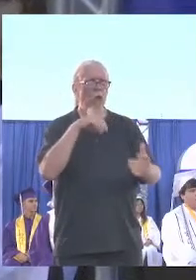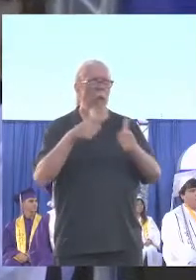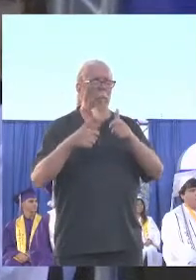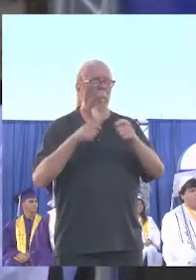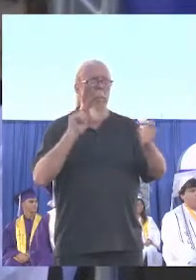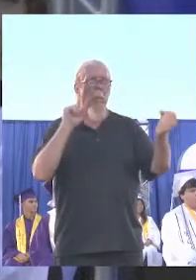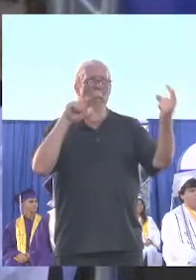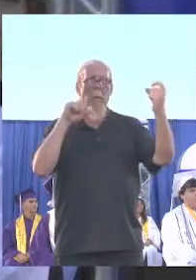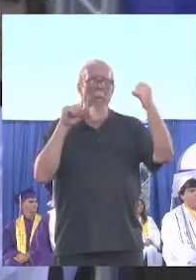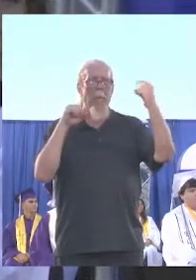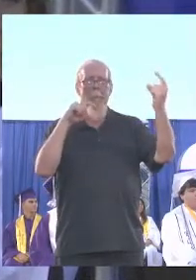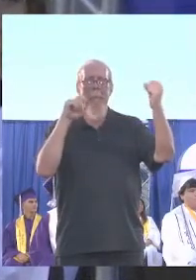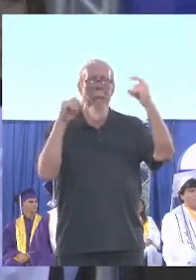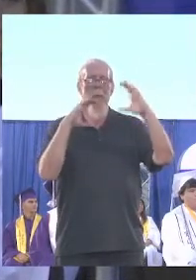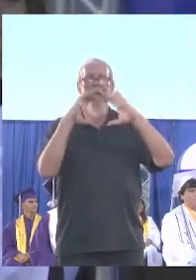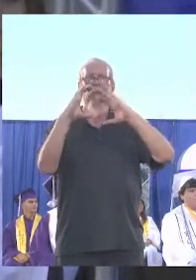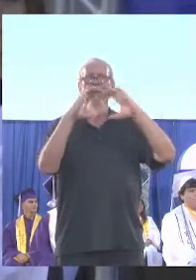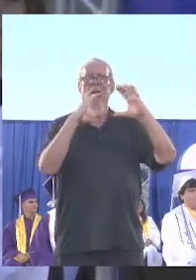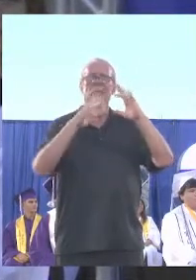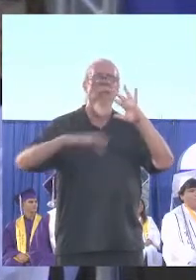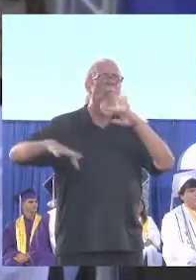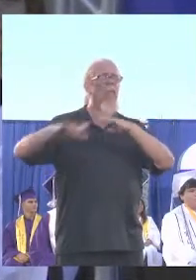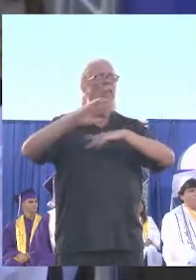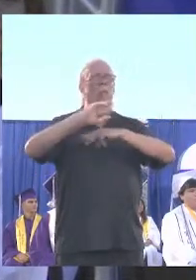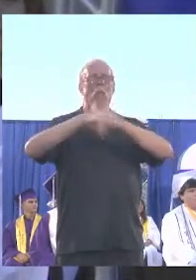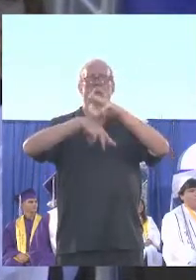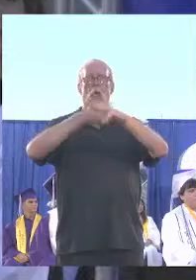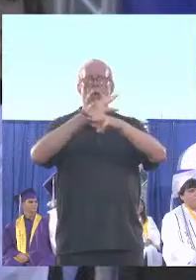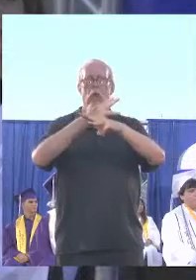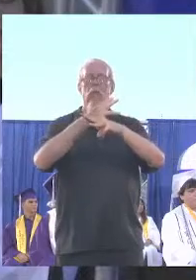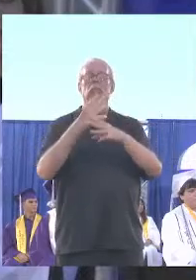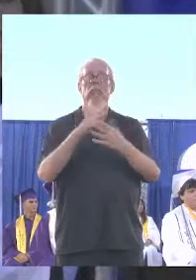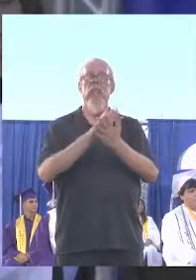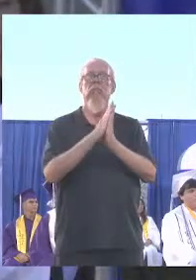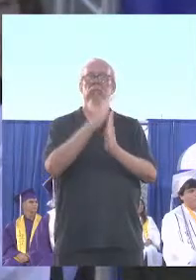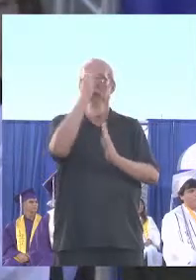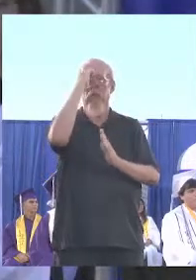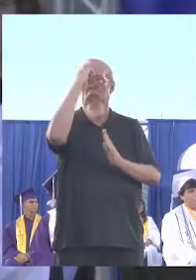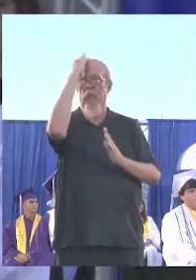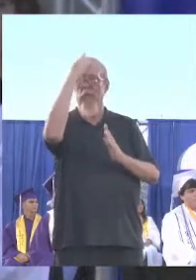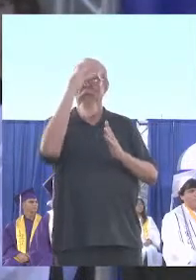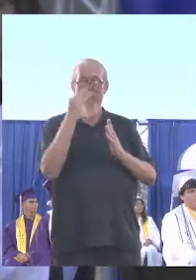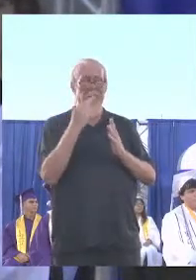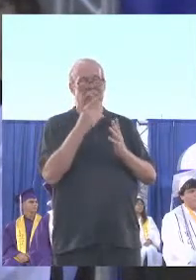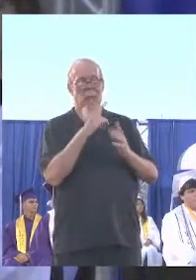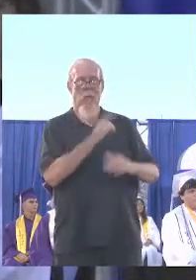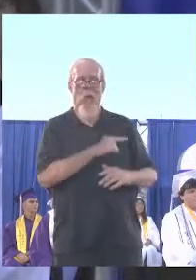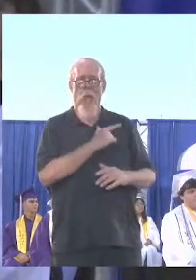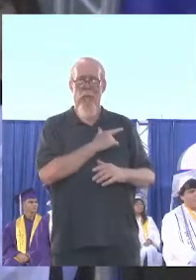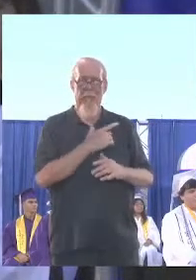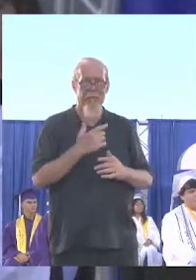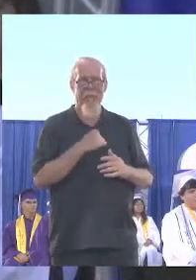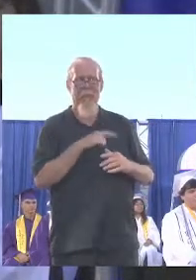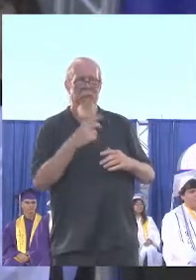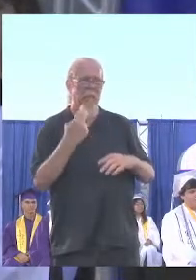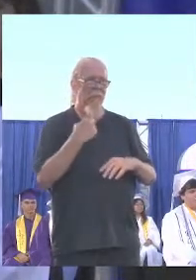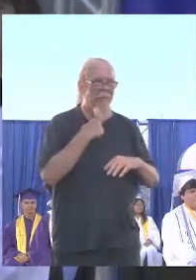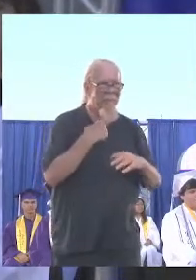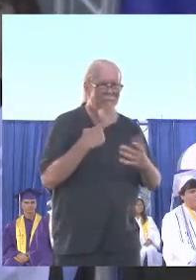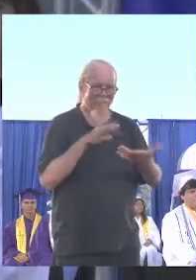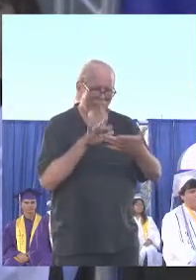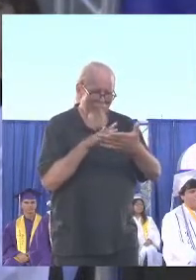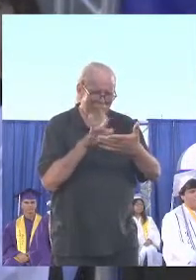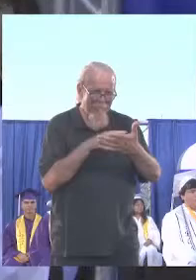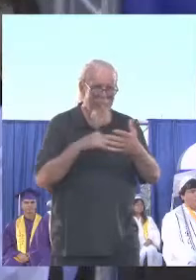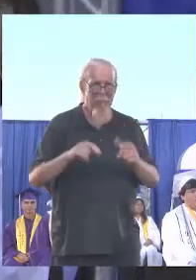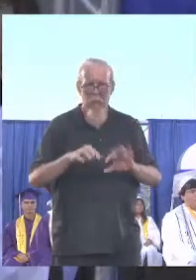world, becoming one of the smartest generations and one of the most spoiled. Getting stuck in front of a TV, a computer, or some kind of console to keep us entertained